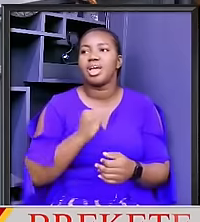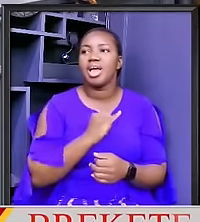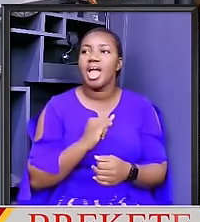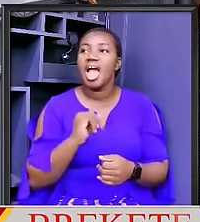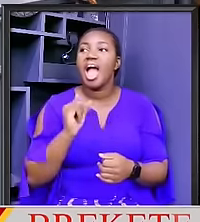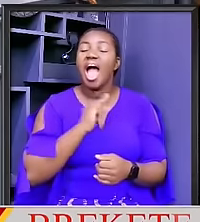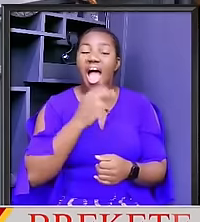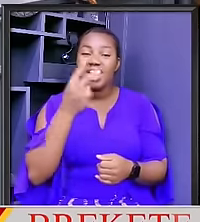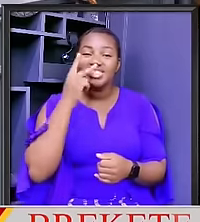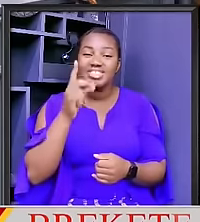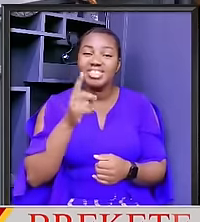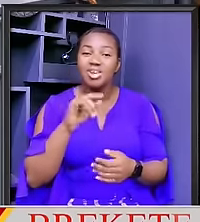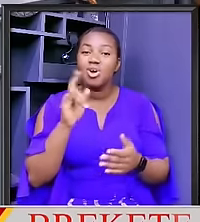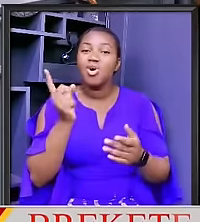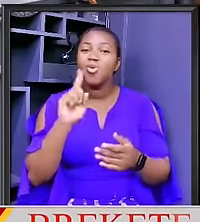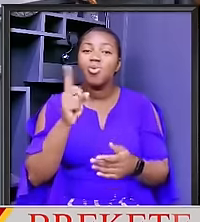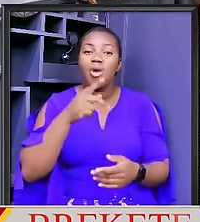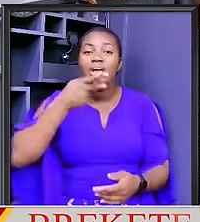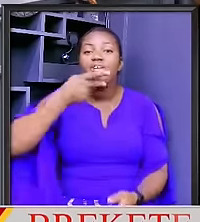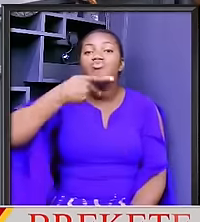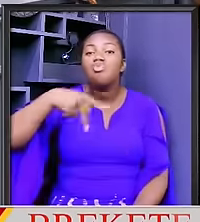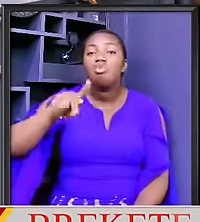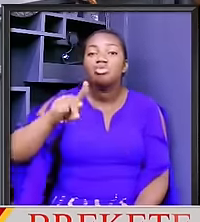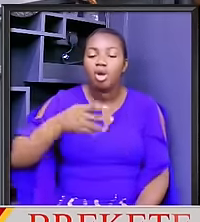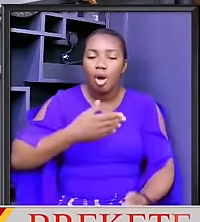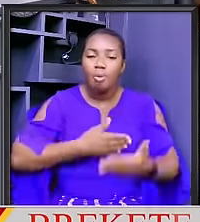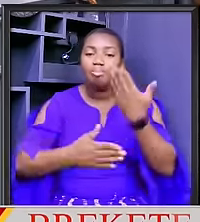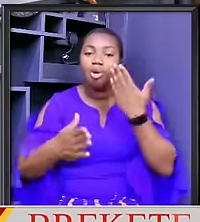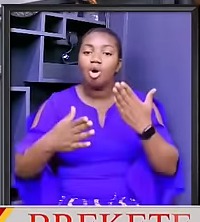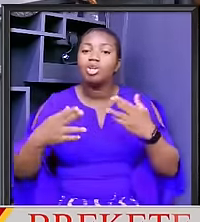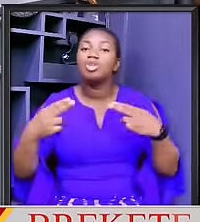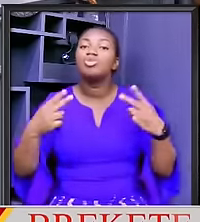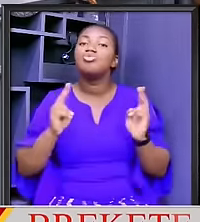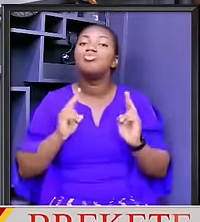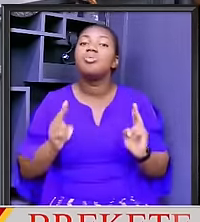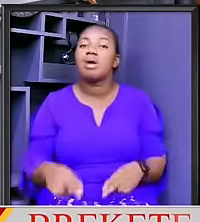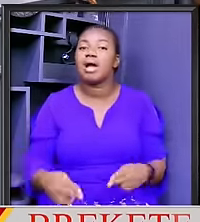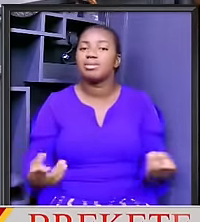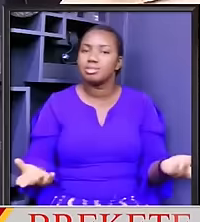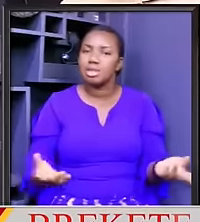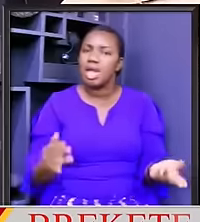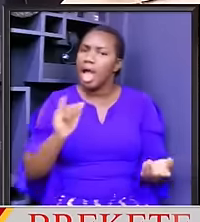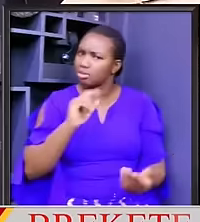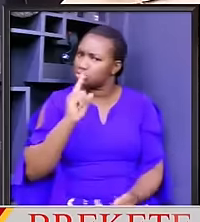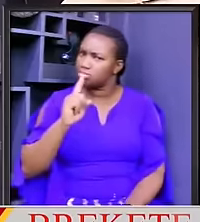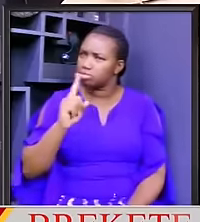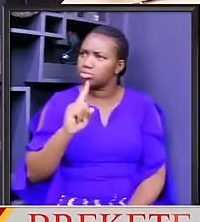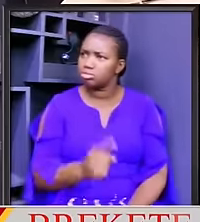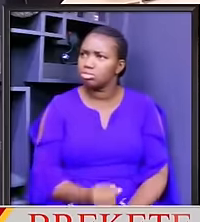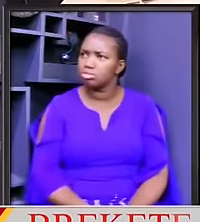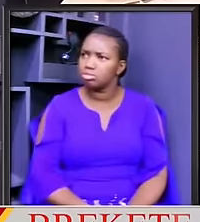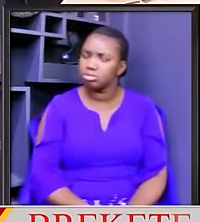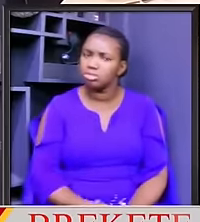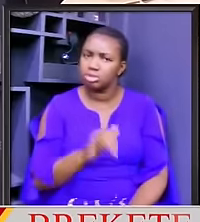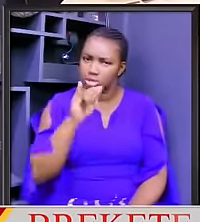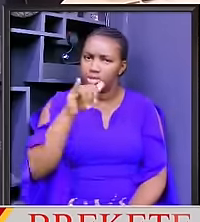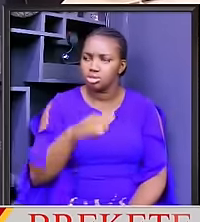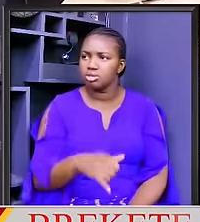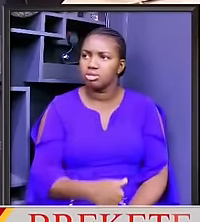are goat born human being. When I never see him. No, I mean him.